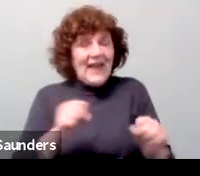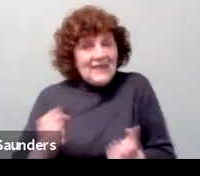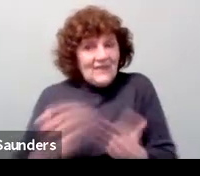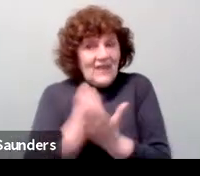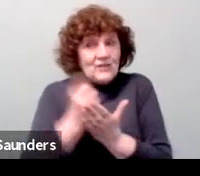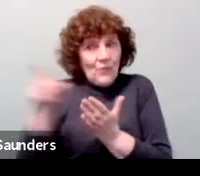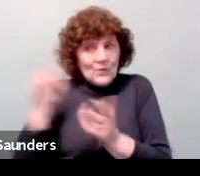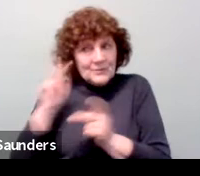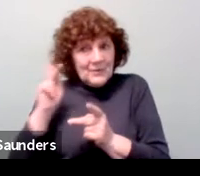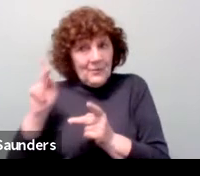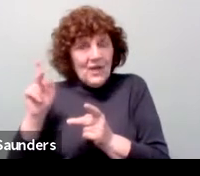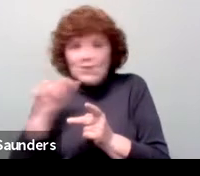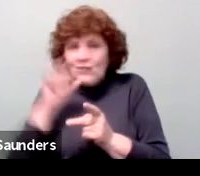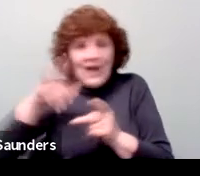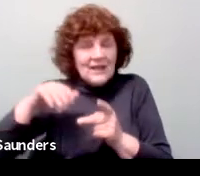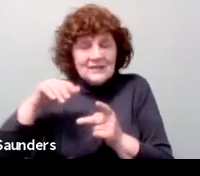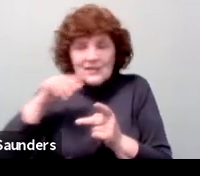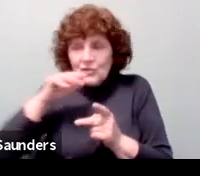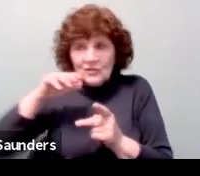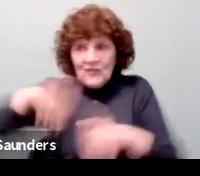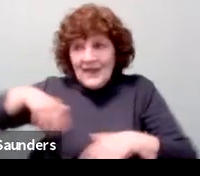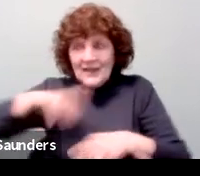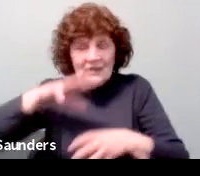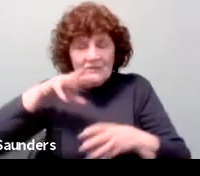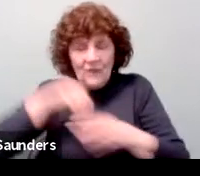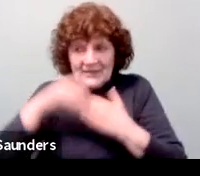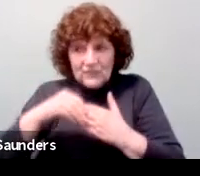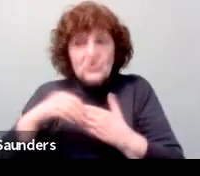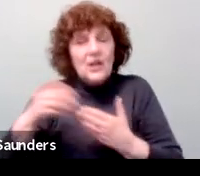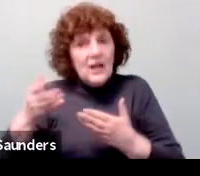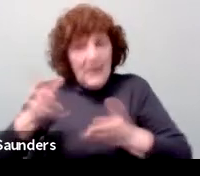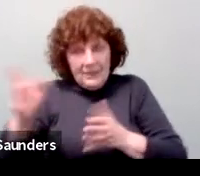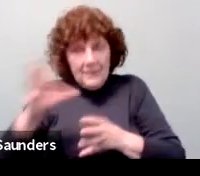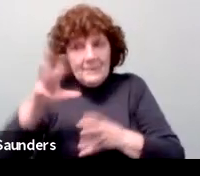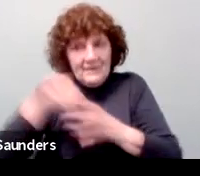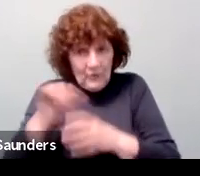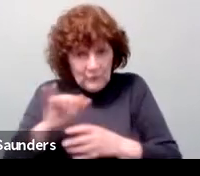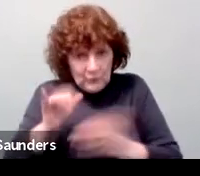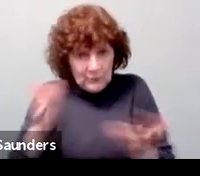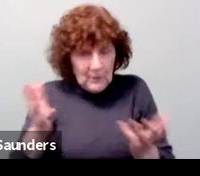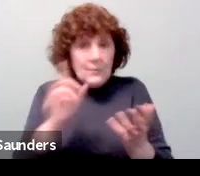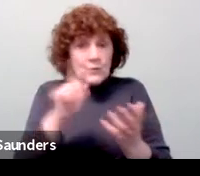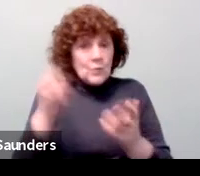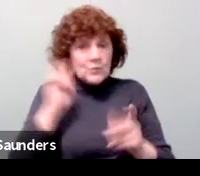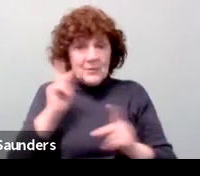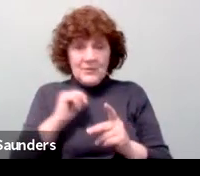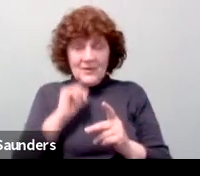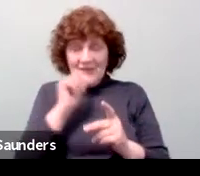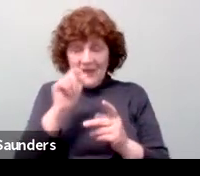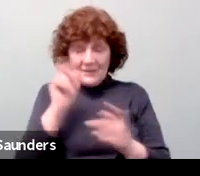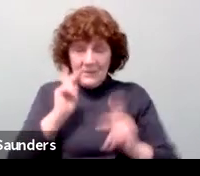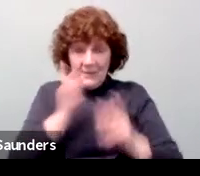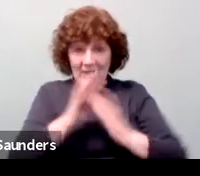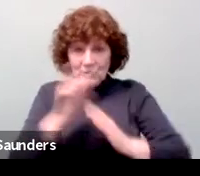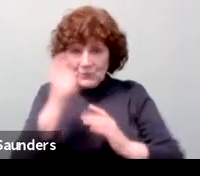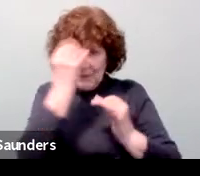But oddly enough, those are not the folks I want you to be thinking about right now. The folks I want you to be thinking about right